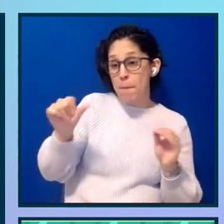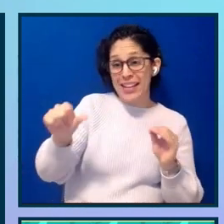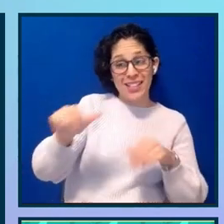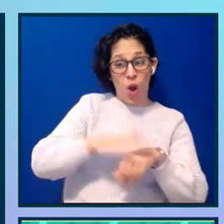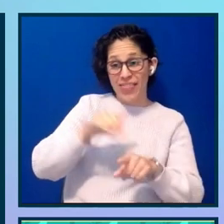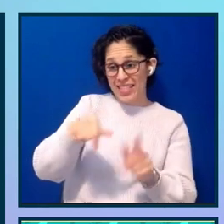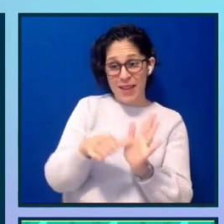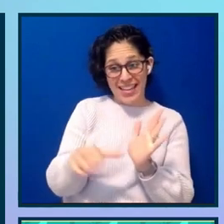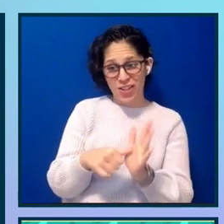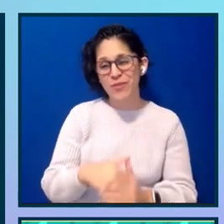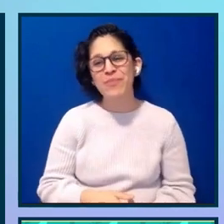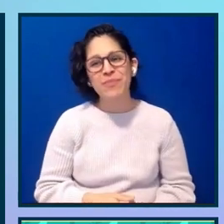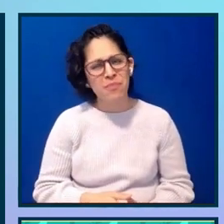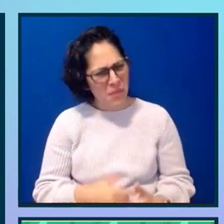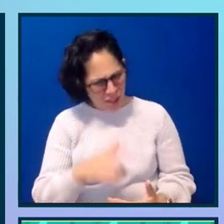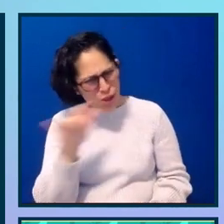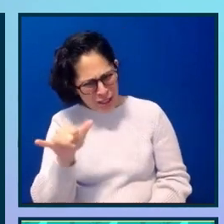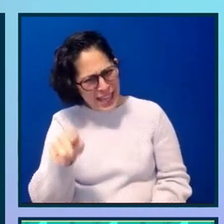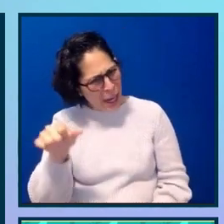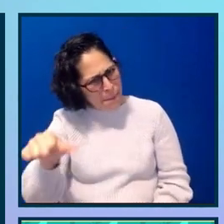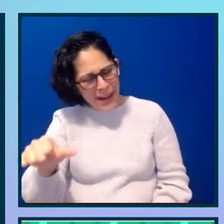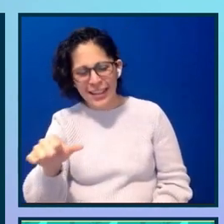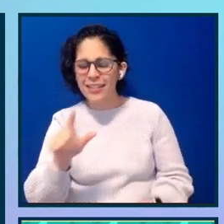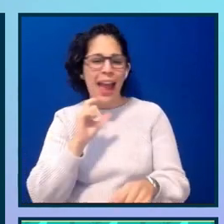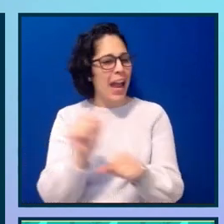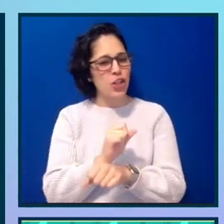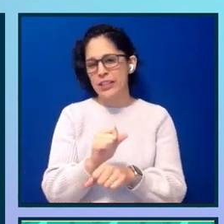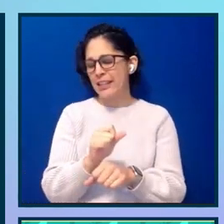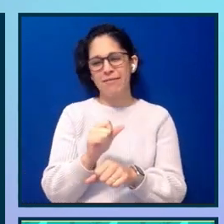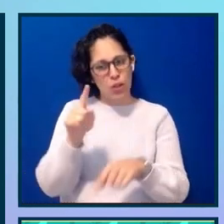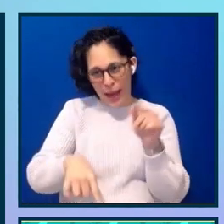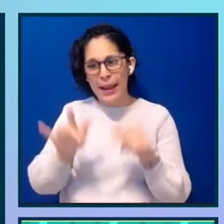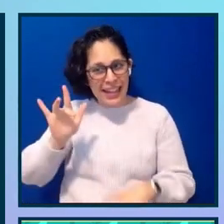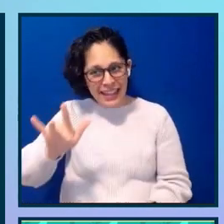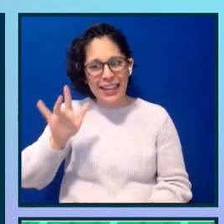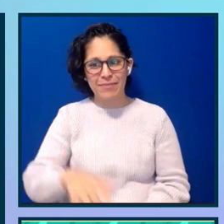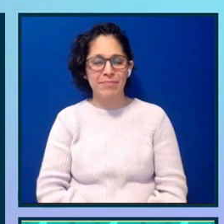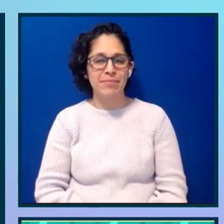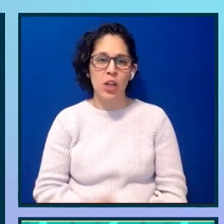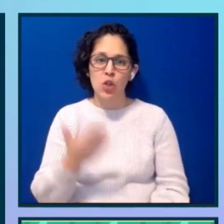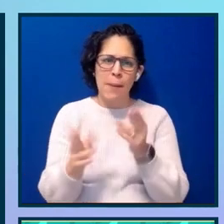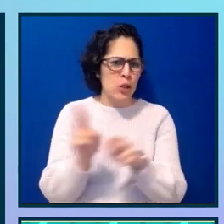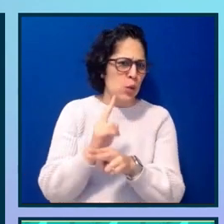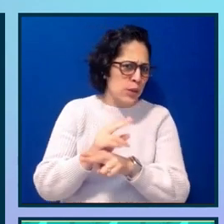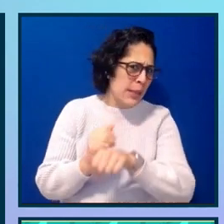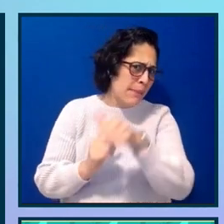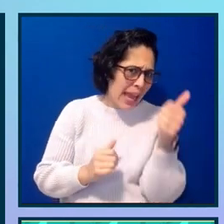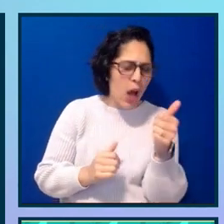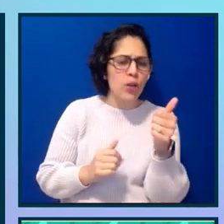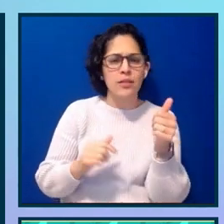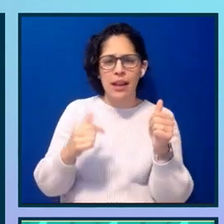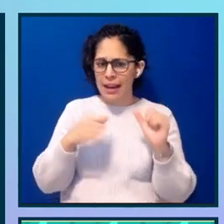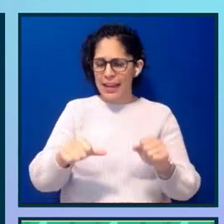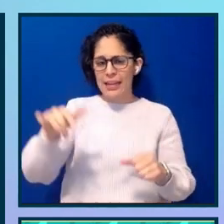so while it looks like a button, again, it's not an actual button. Maybe they use something else though, and maybe I can get to it with a tab